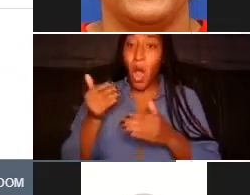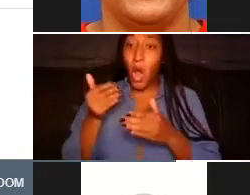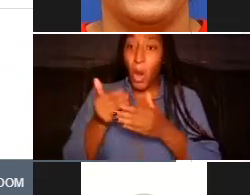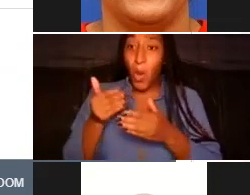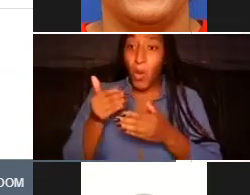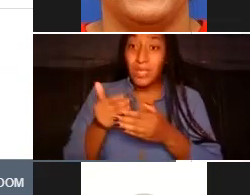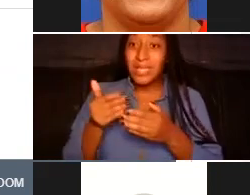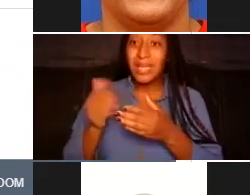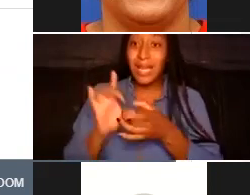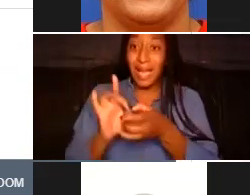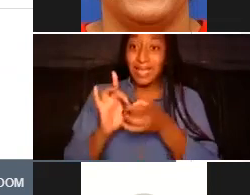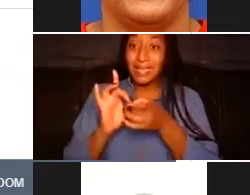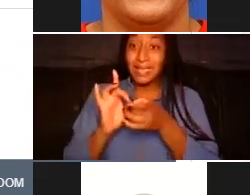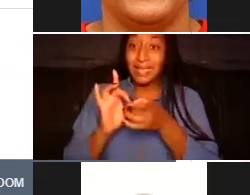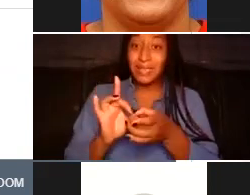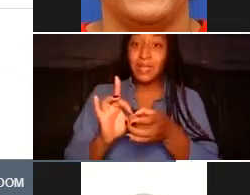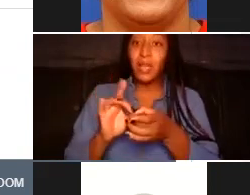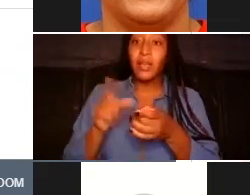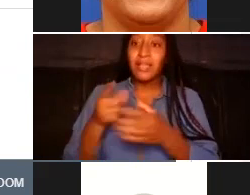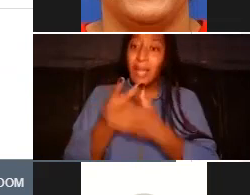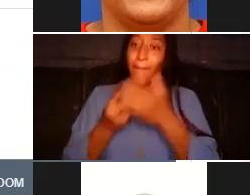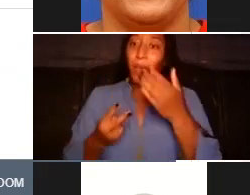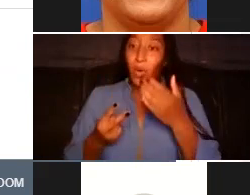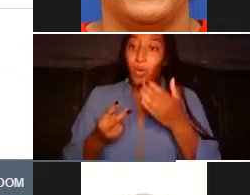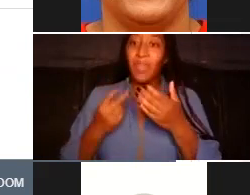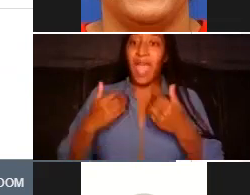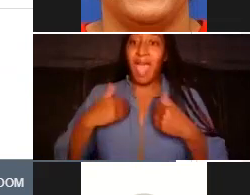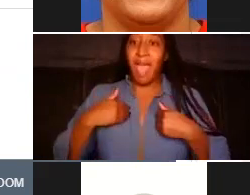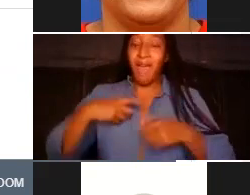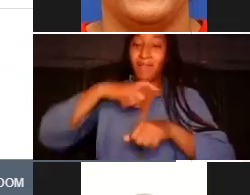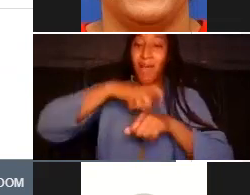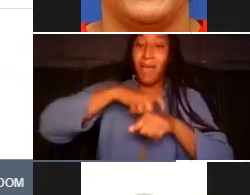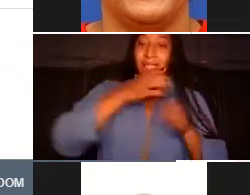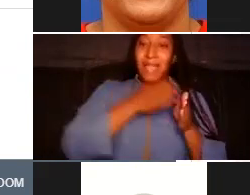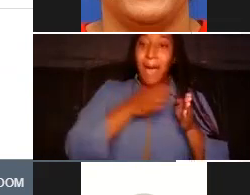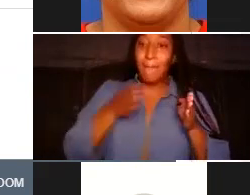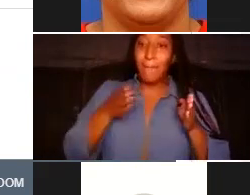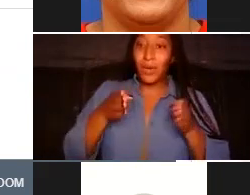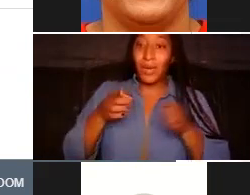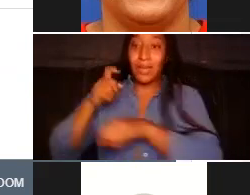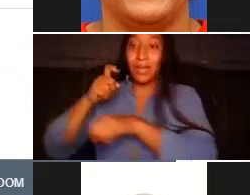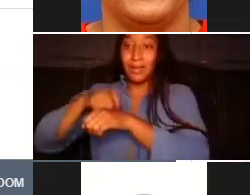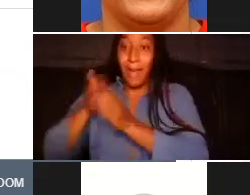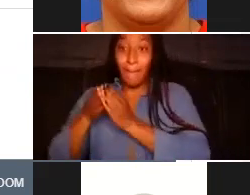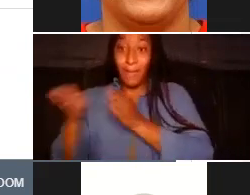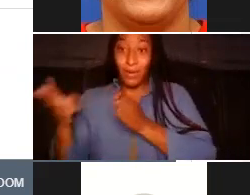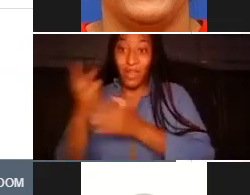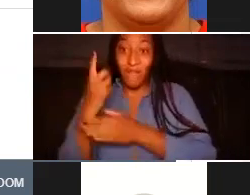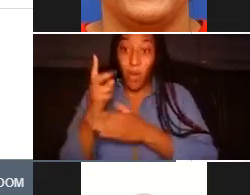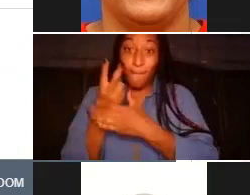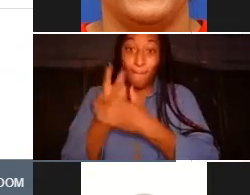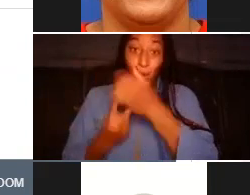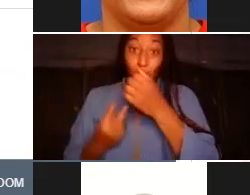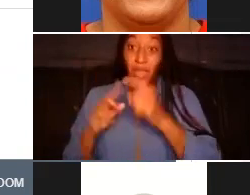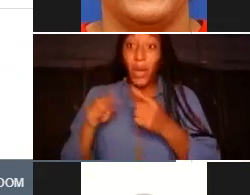as our object moves in a circle, it will trace out a wave that